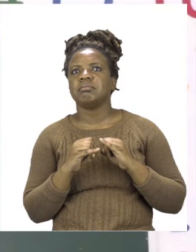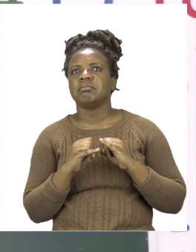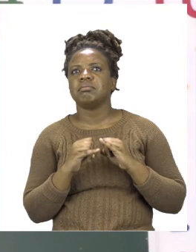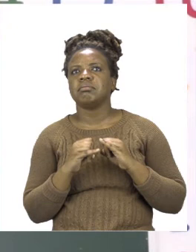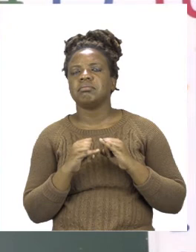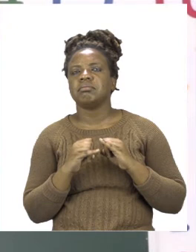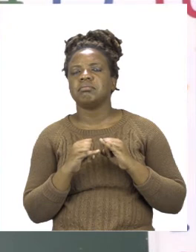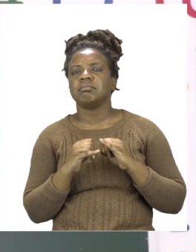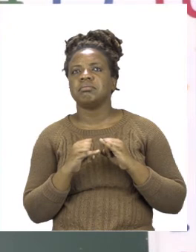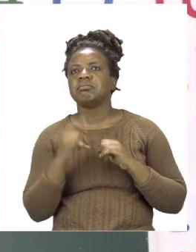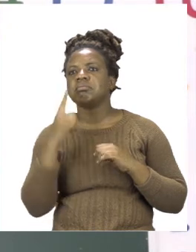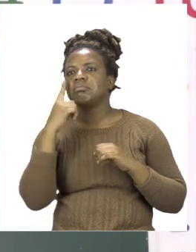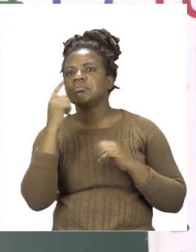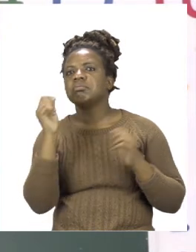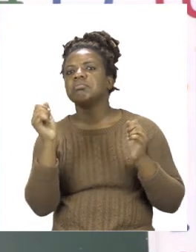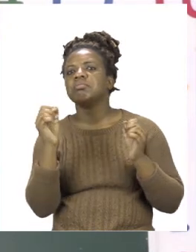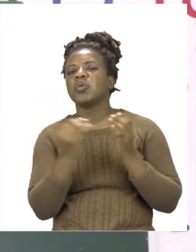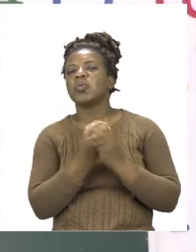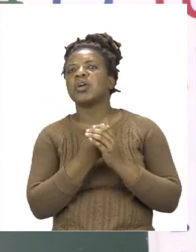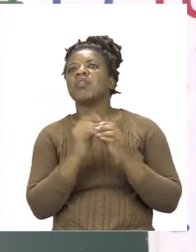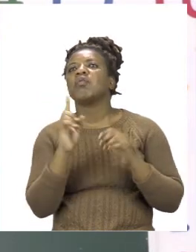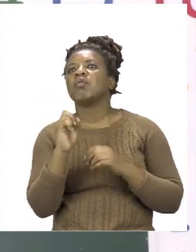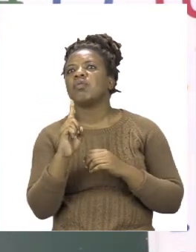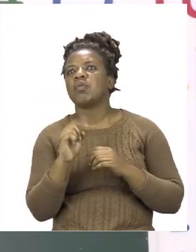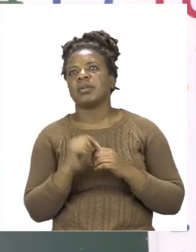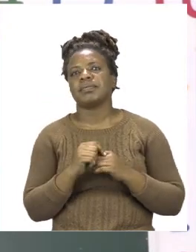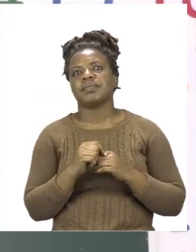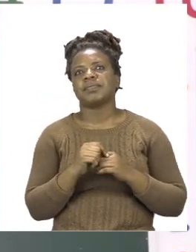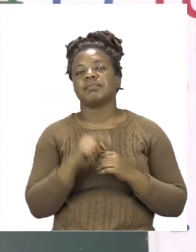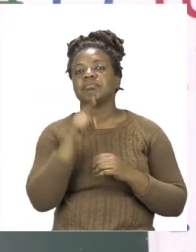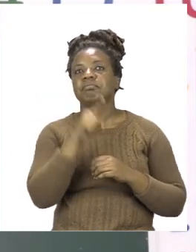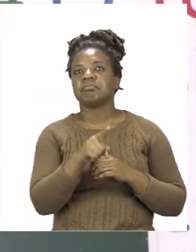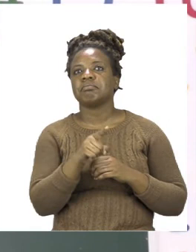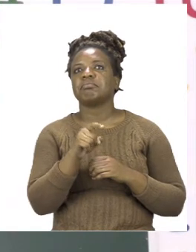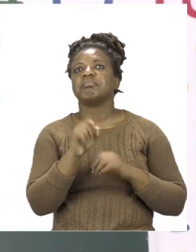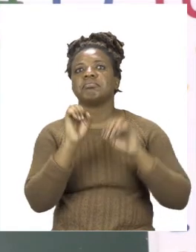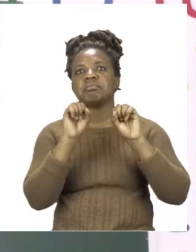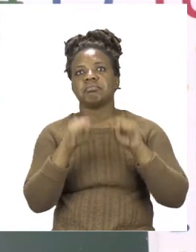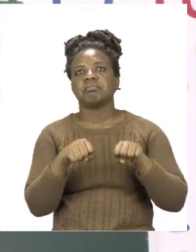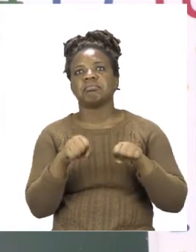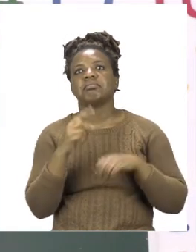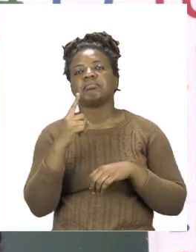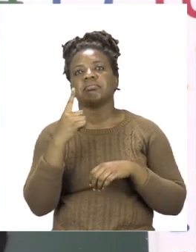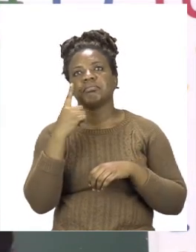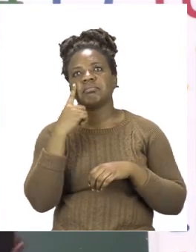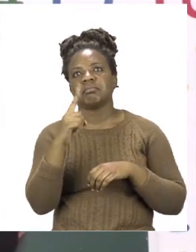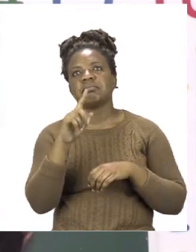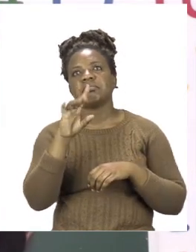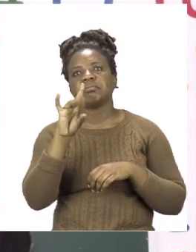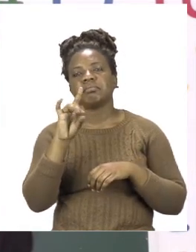with, and it is eyes. You can see a puppy with,